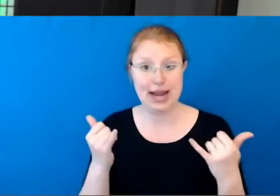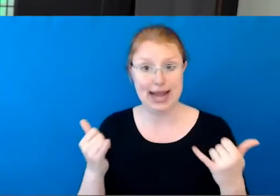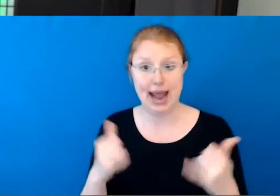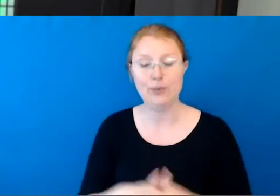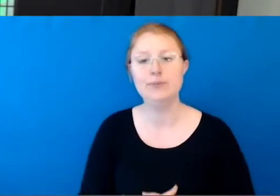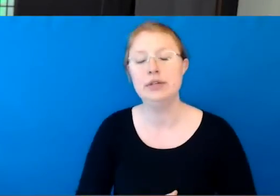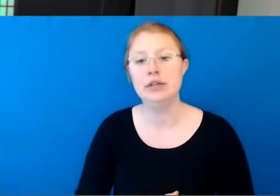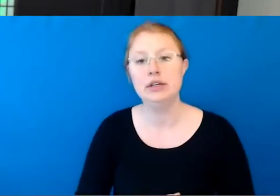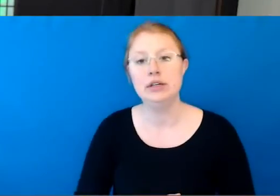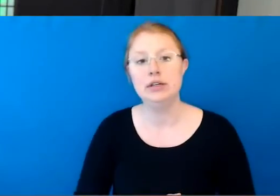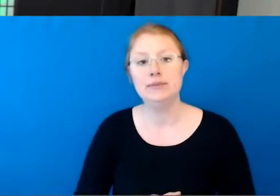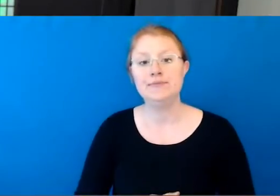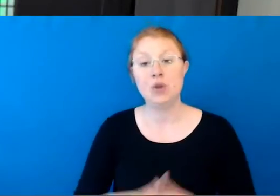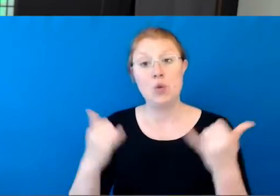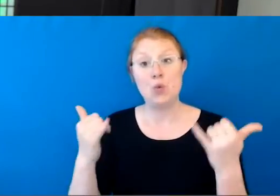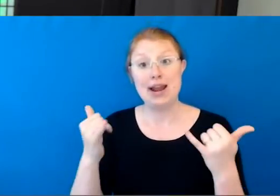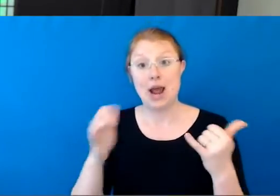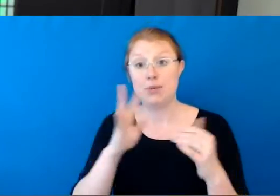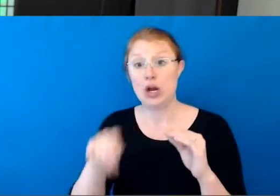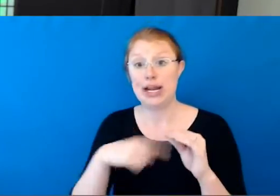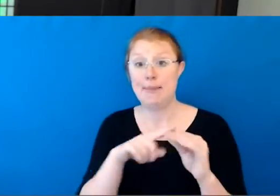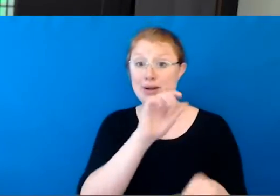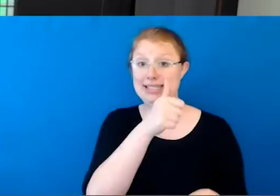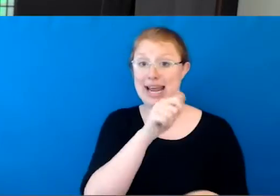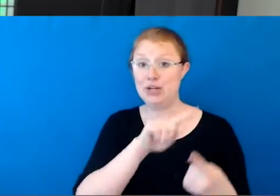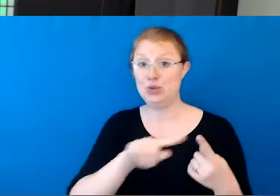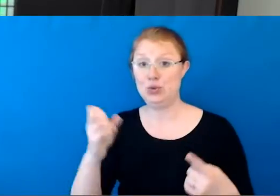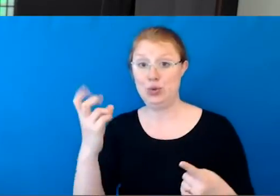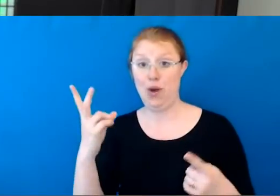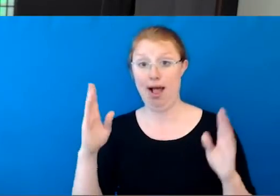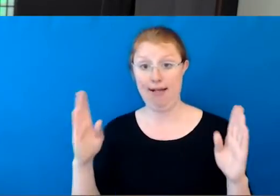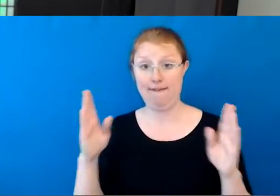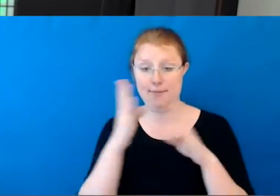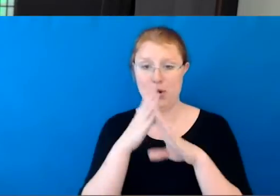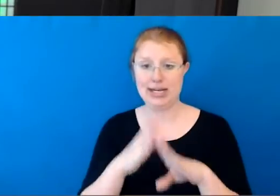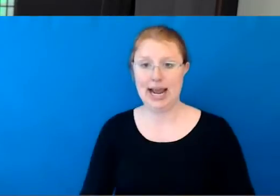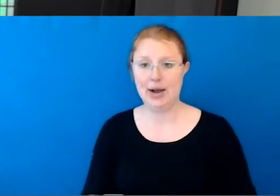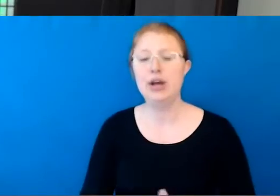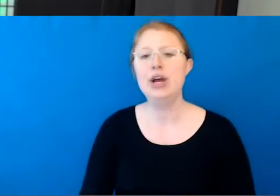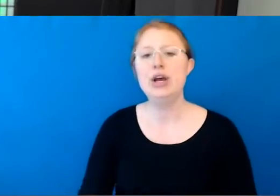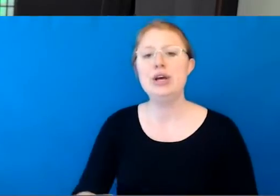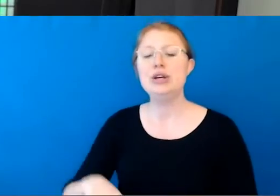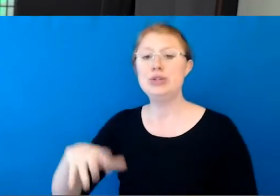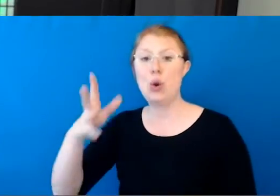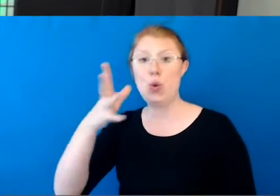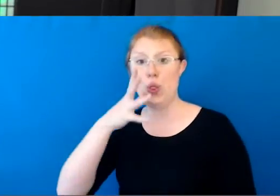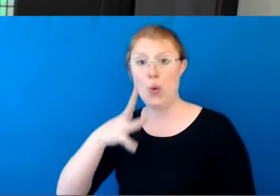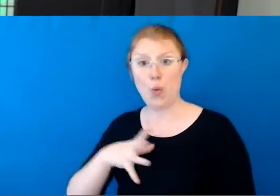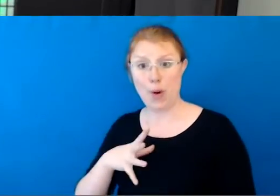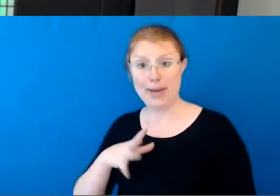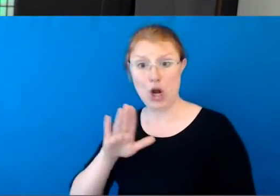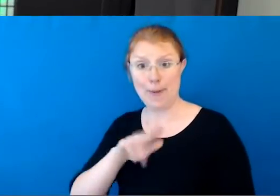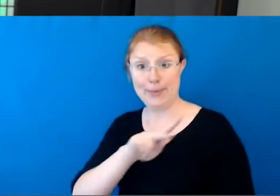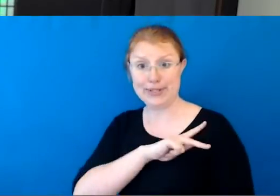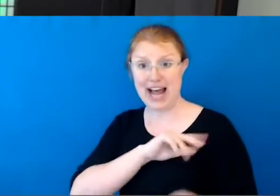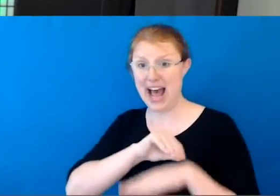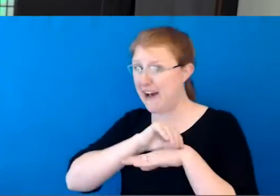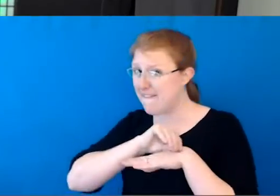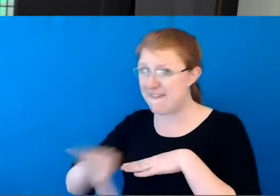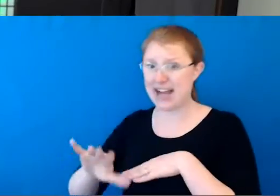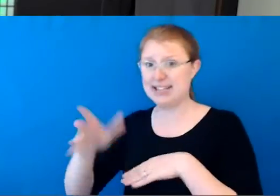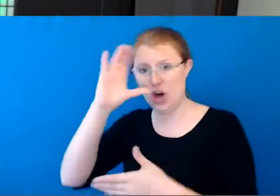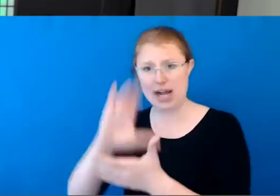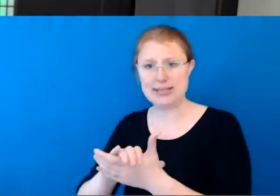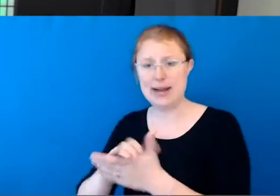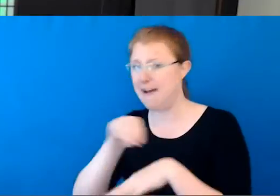through 12. Her virtue affects her husband. Wives, moms, The power that you have over the